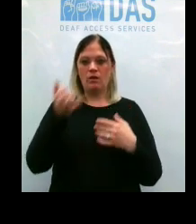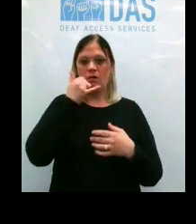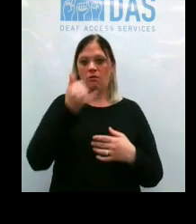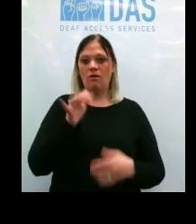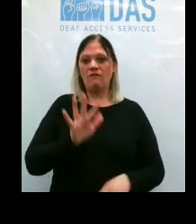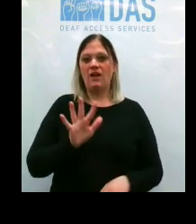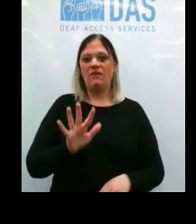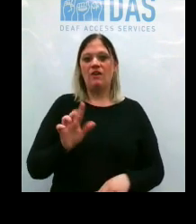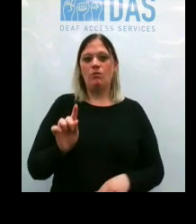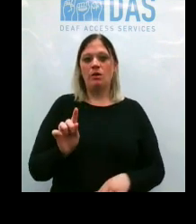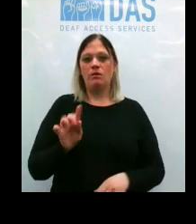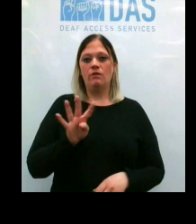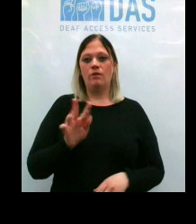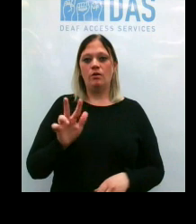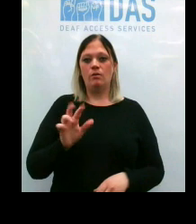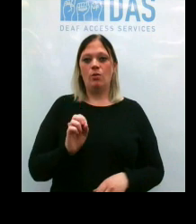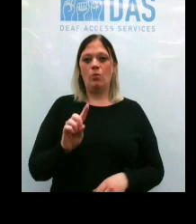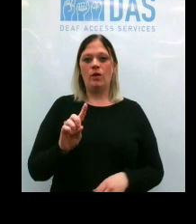at